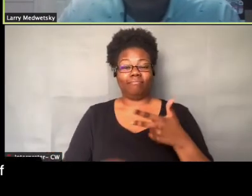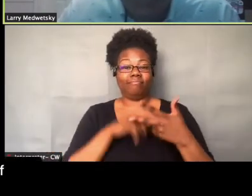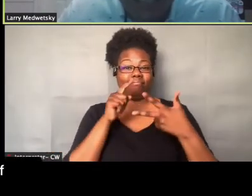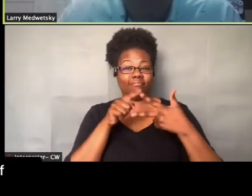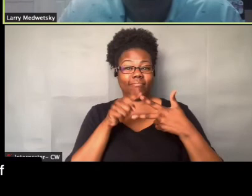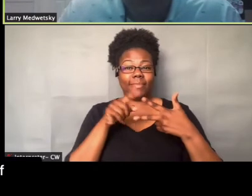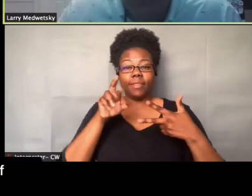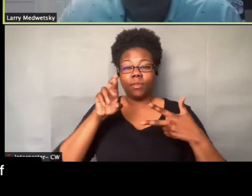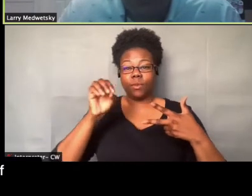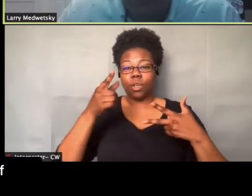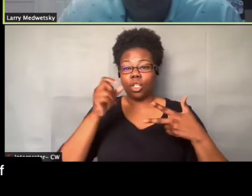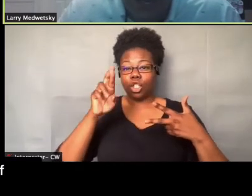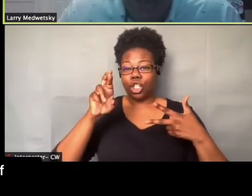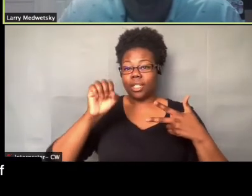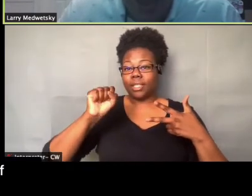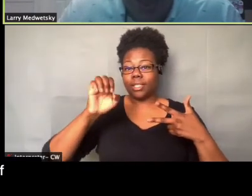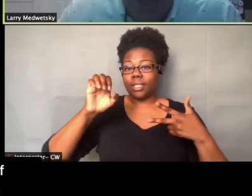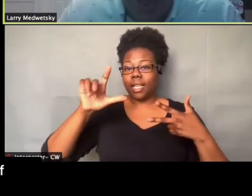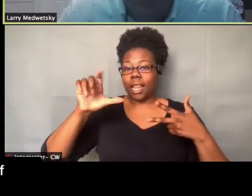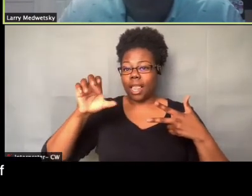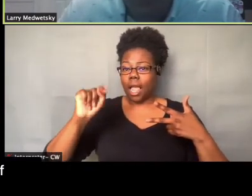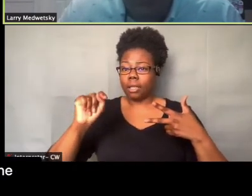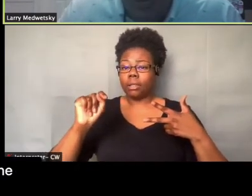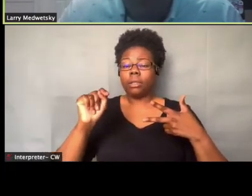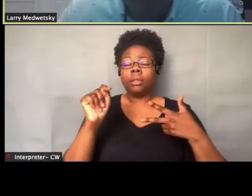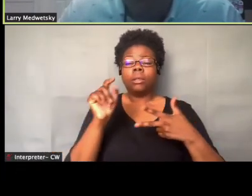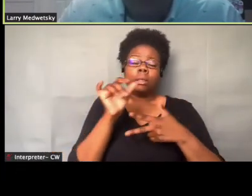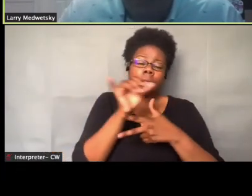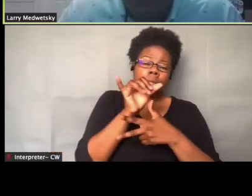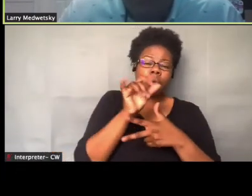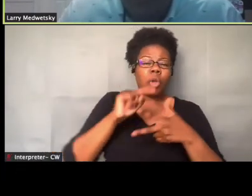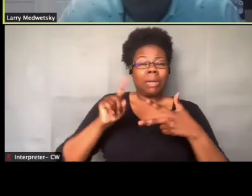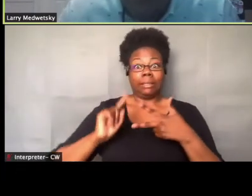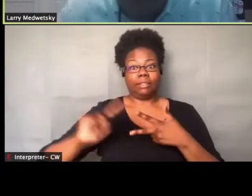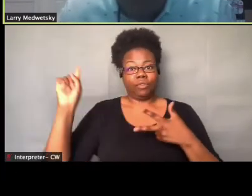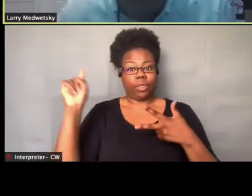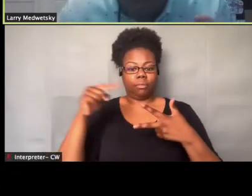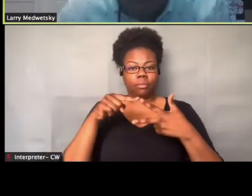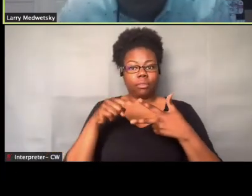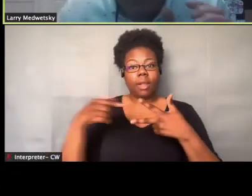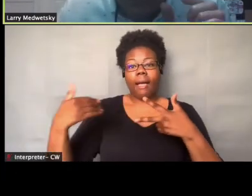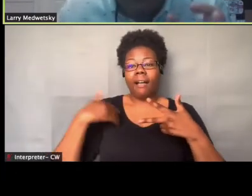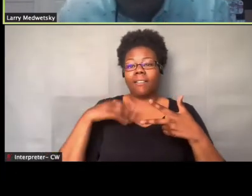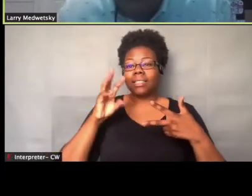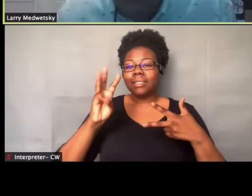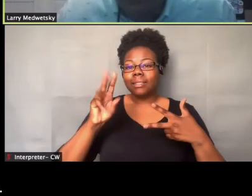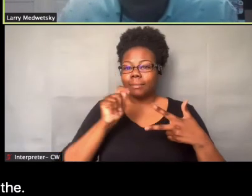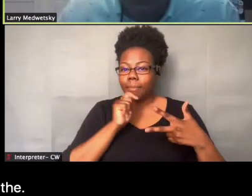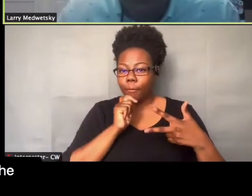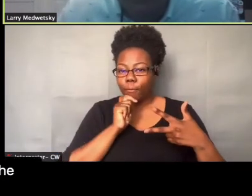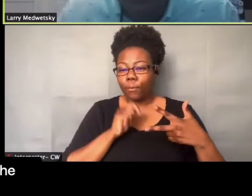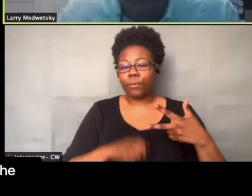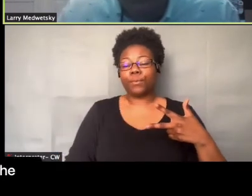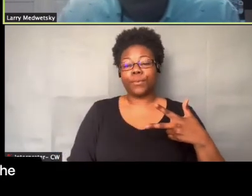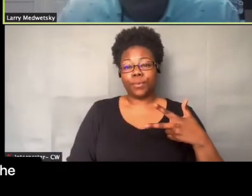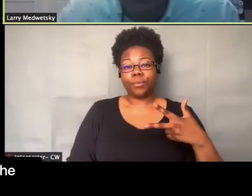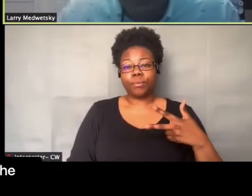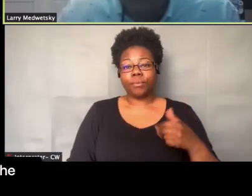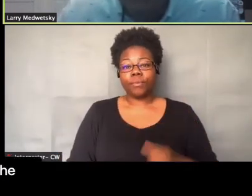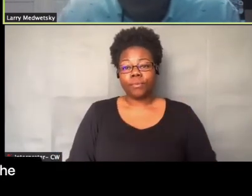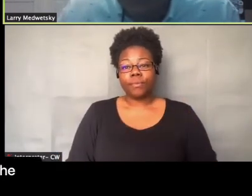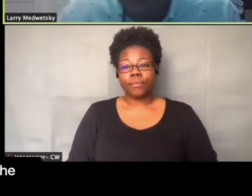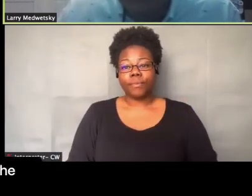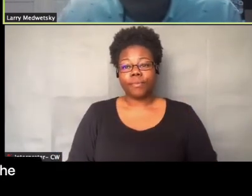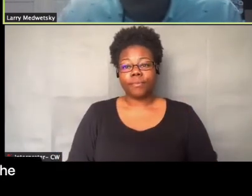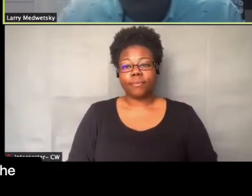has 6 microphones. And they create beams, like narrow beams, as to the signals they're going to listen to